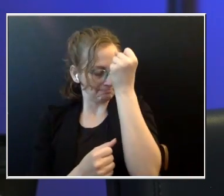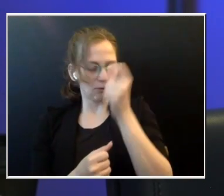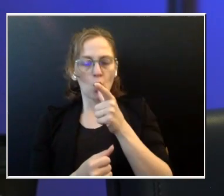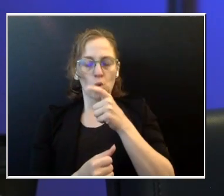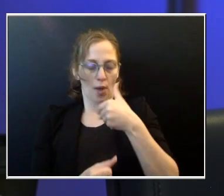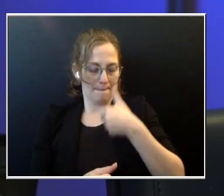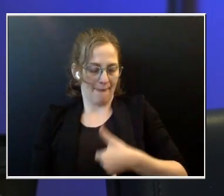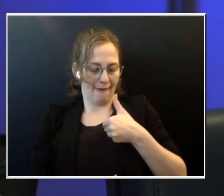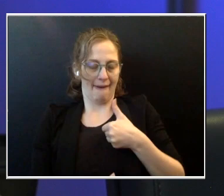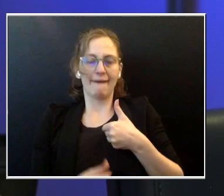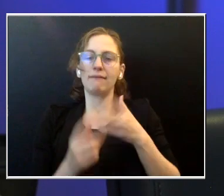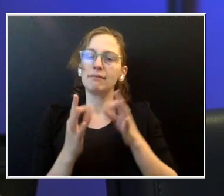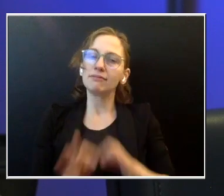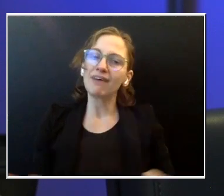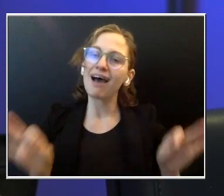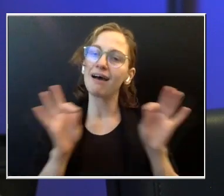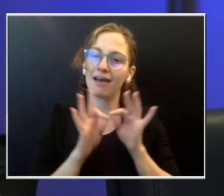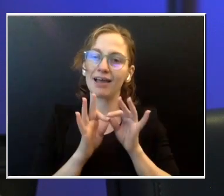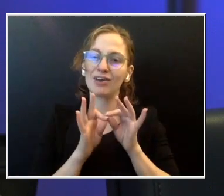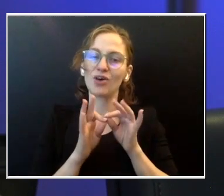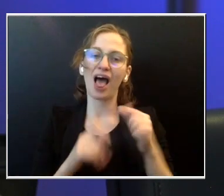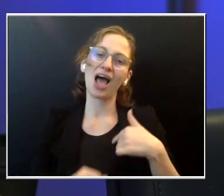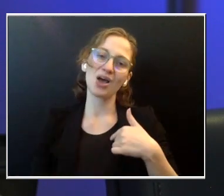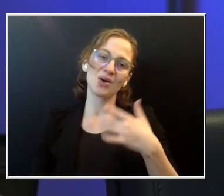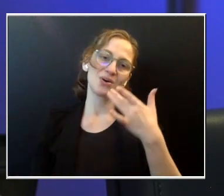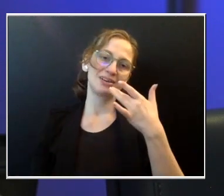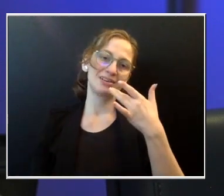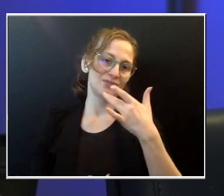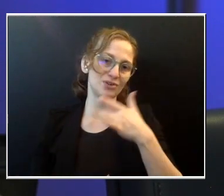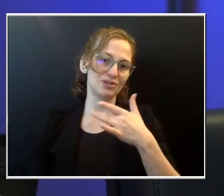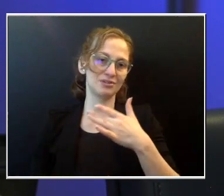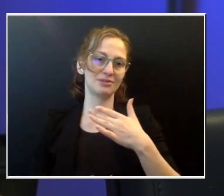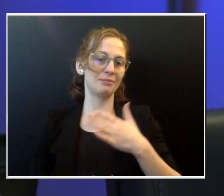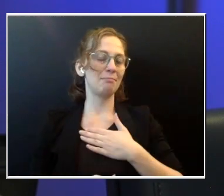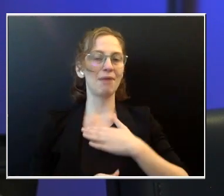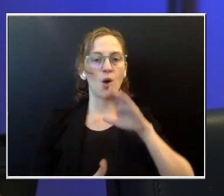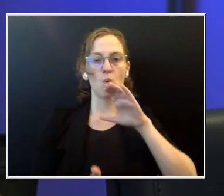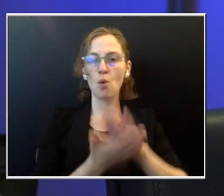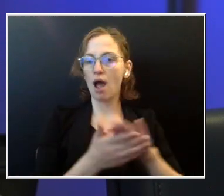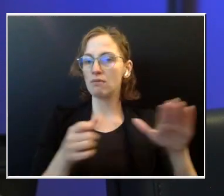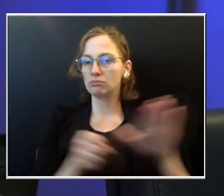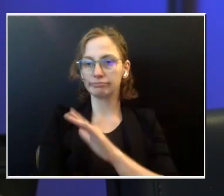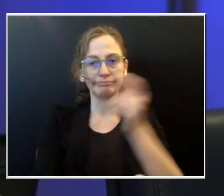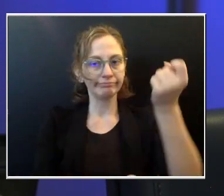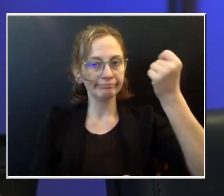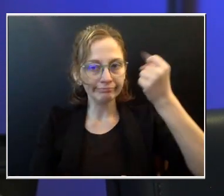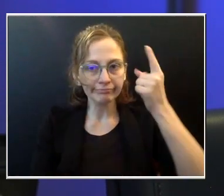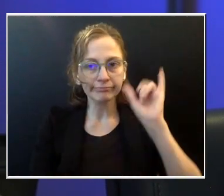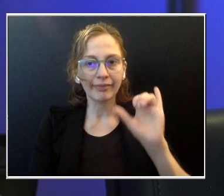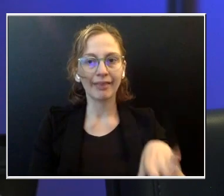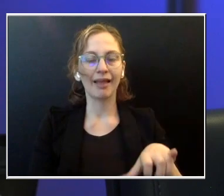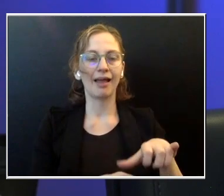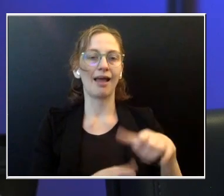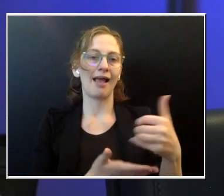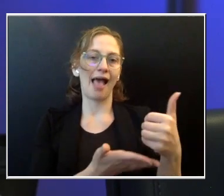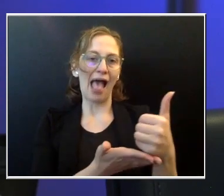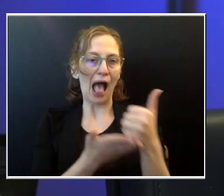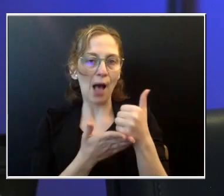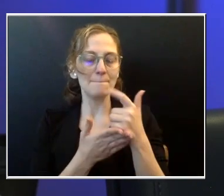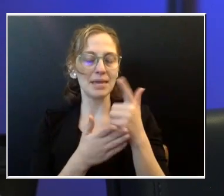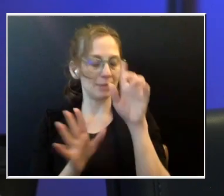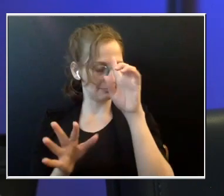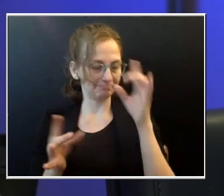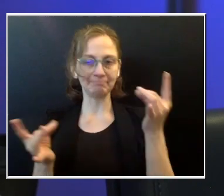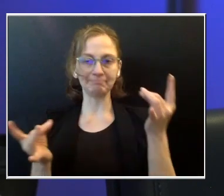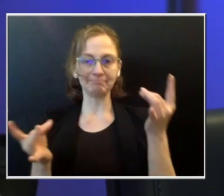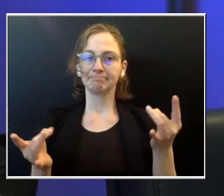really fortunate. I had a wife who totally understood that, who helped me stay grounded in a lot of other ways, helped